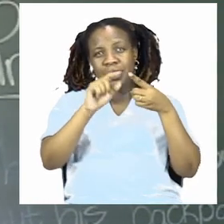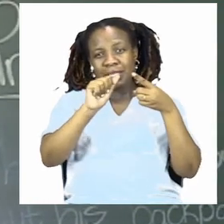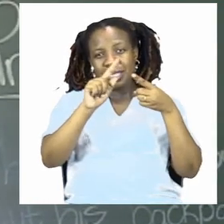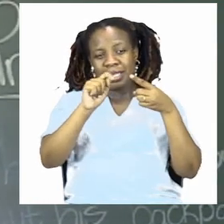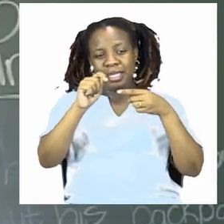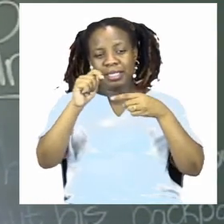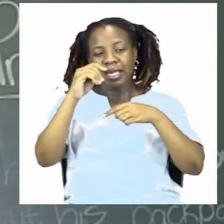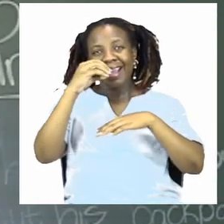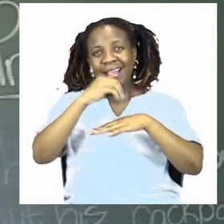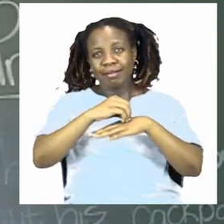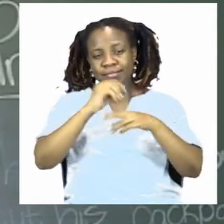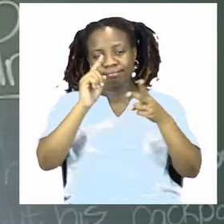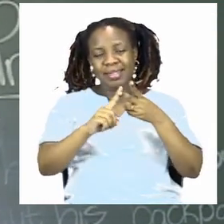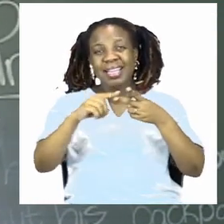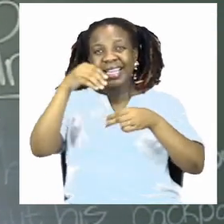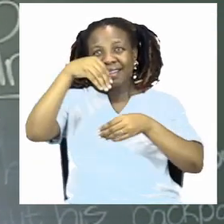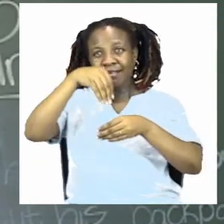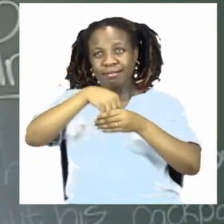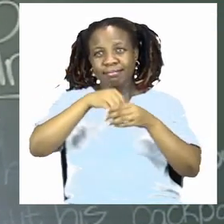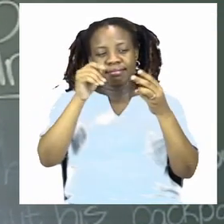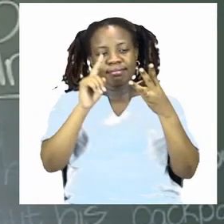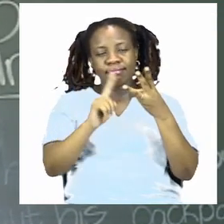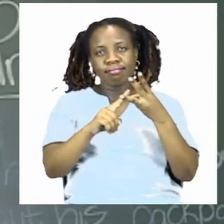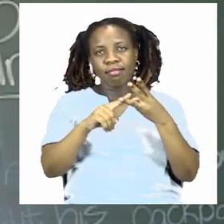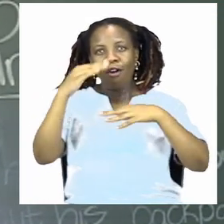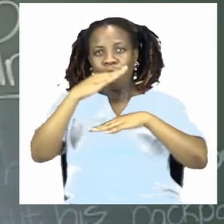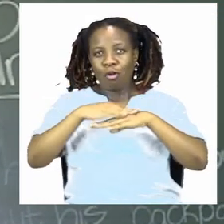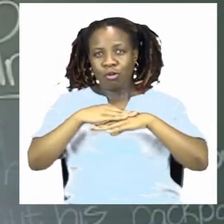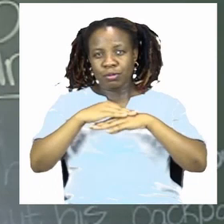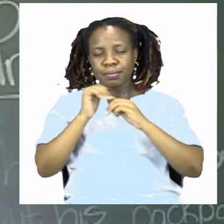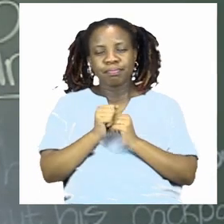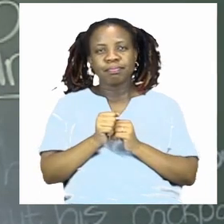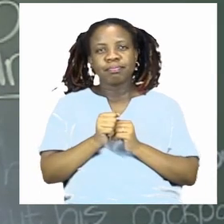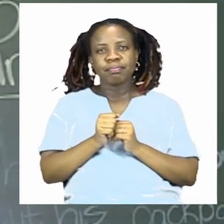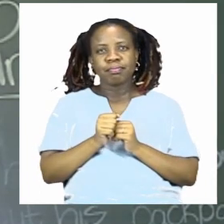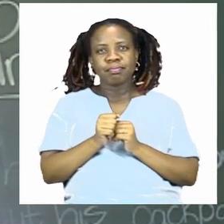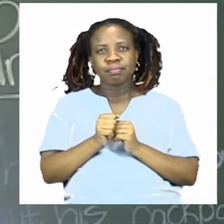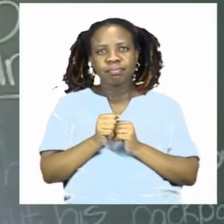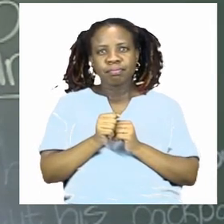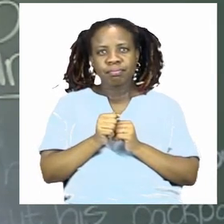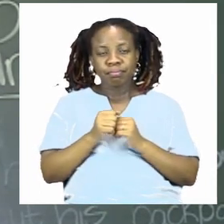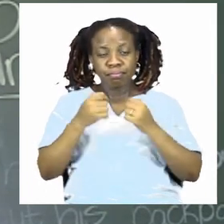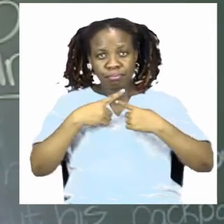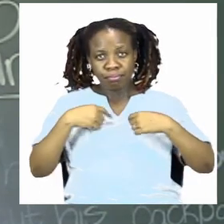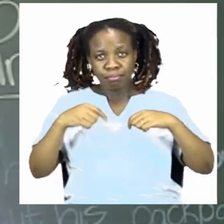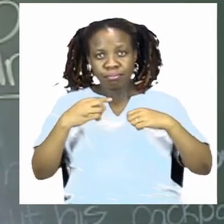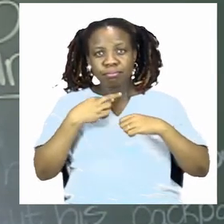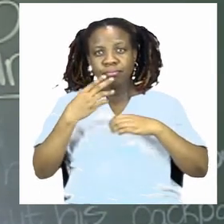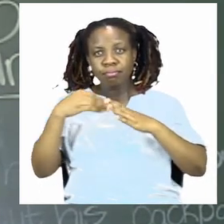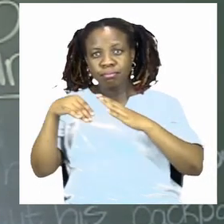in or on. Sentence number 2 reads, we are going to have a picnic